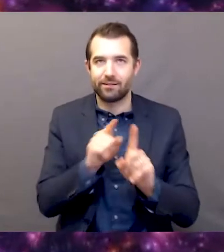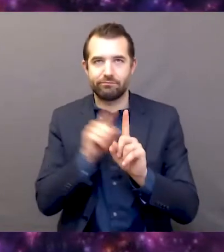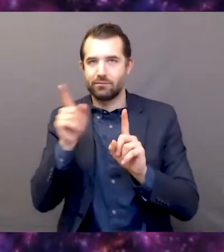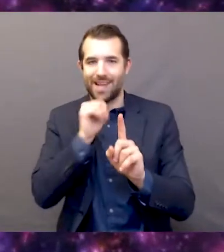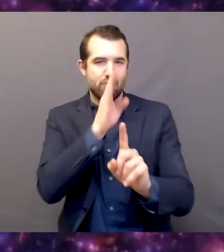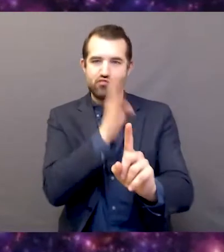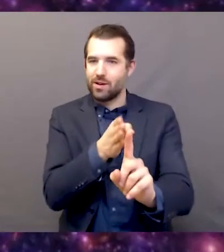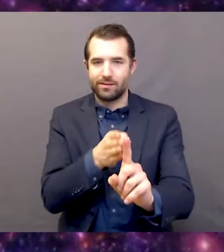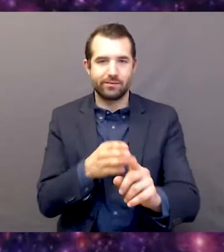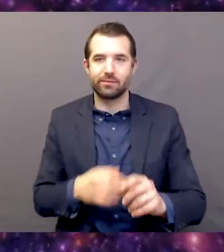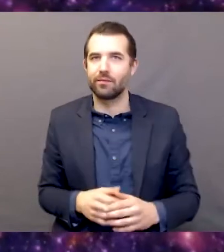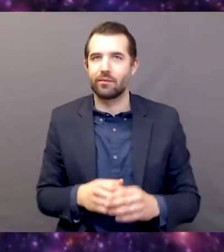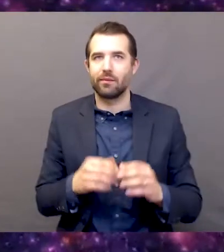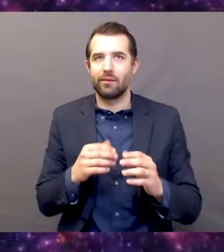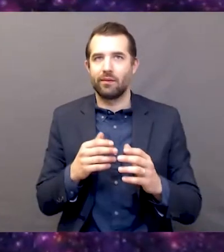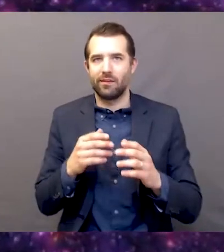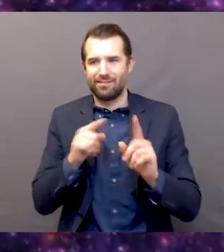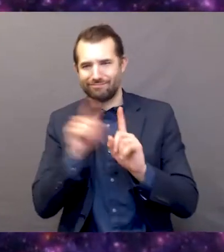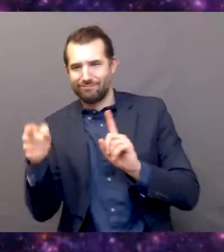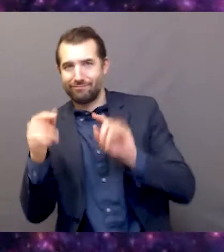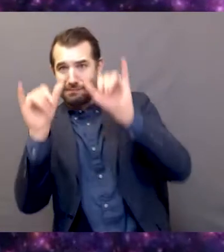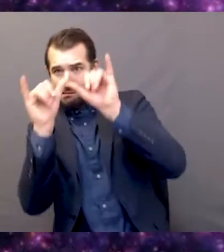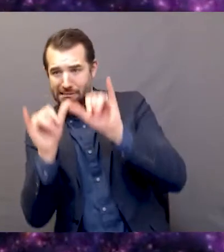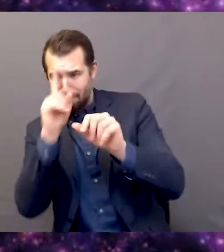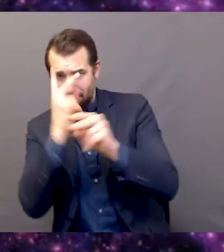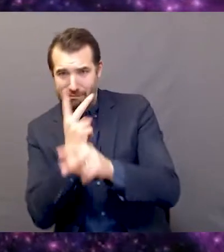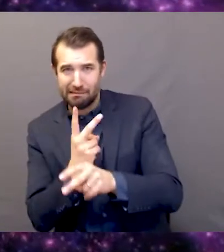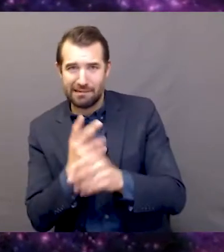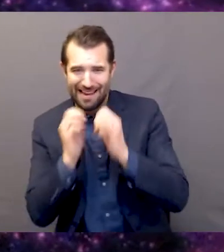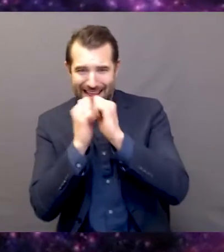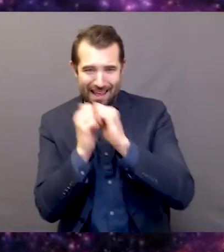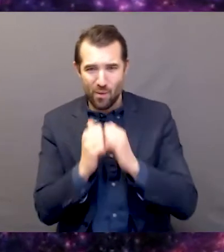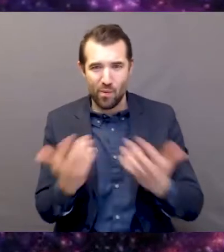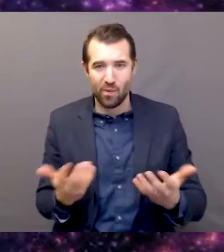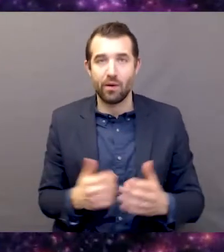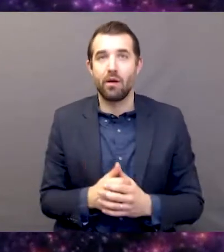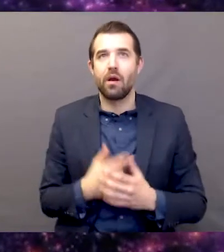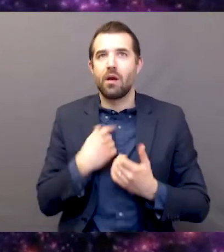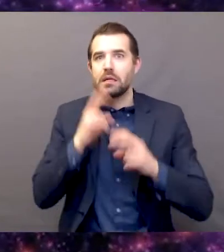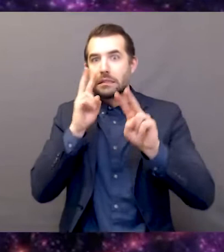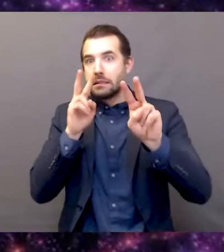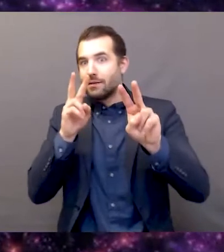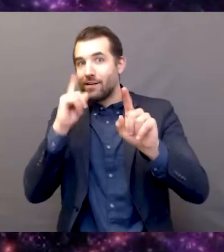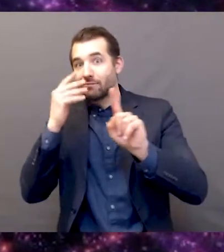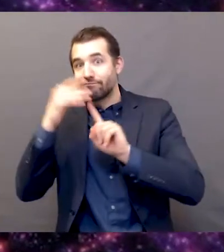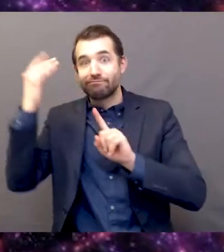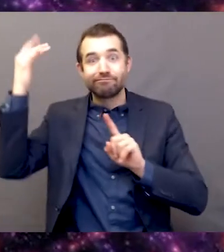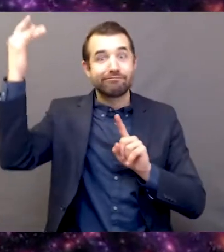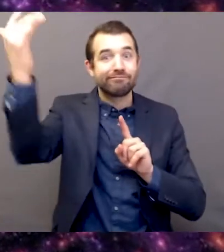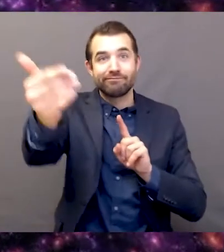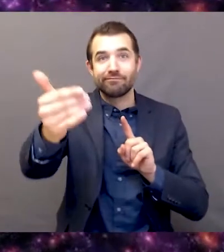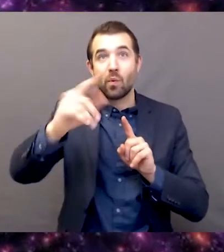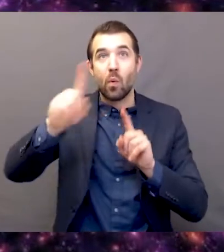that are made, and the real proof will await the next generation of X-ray observatories to get the really direct measurements that really